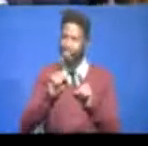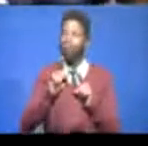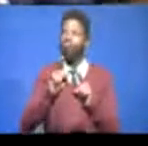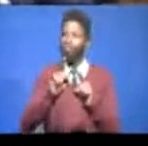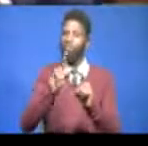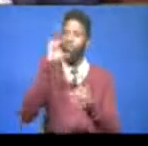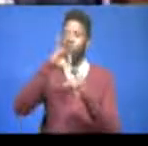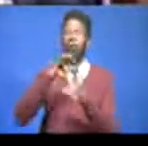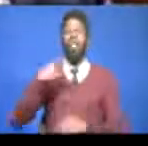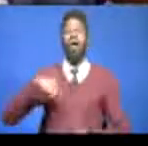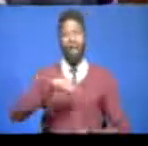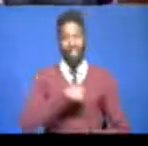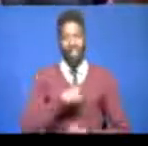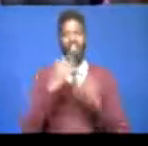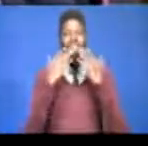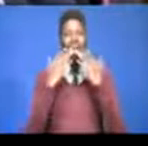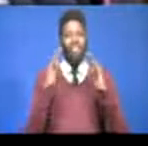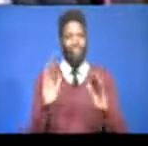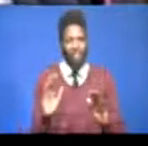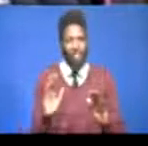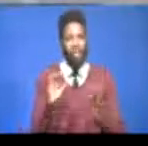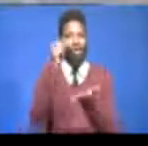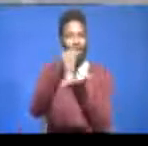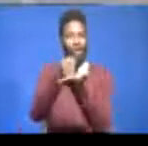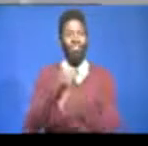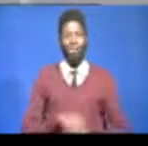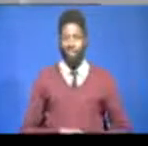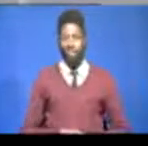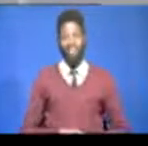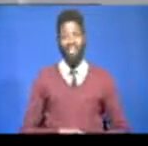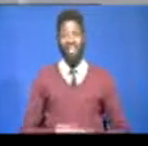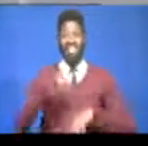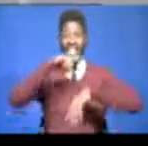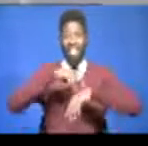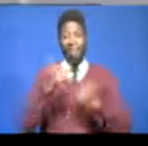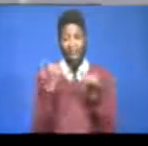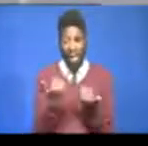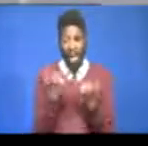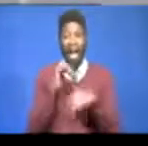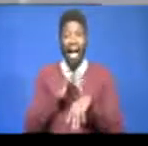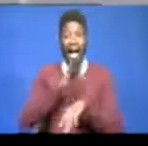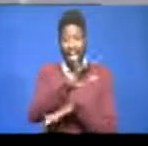Let me state at this very early opportunity that all of us,